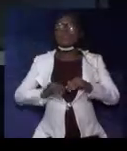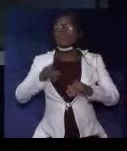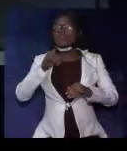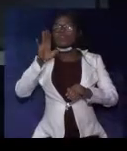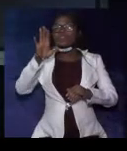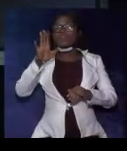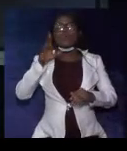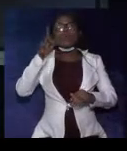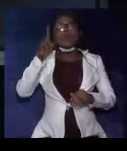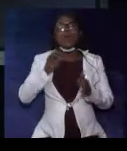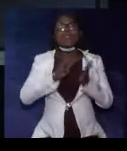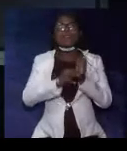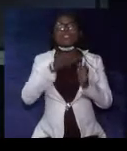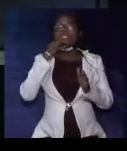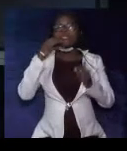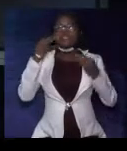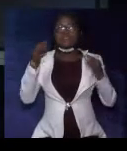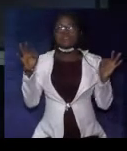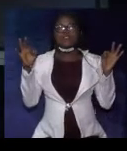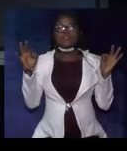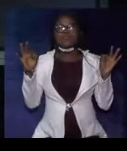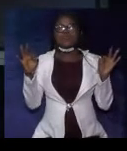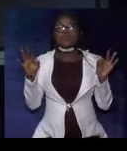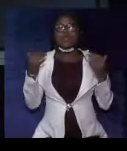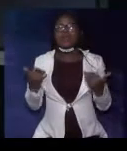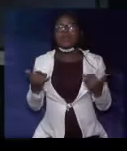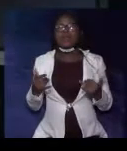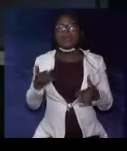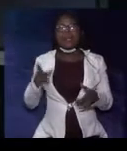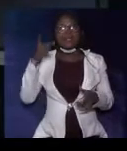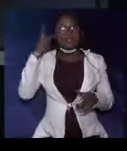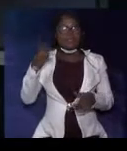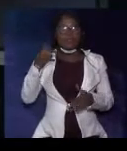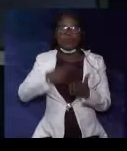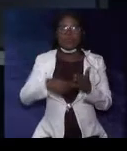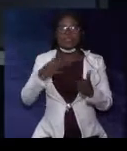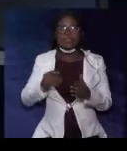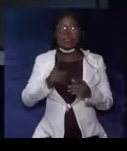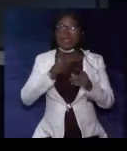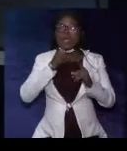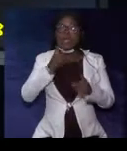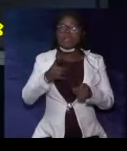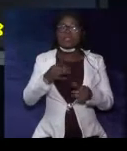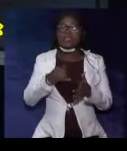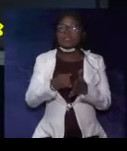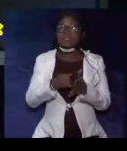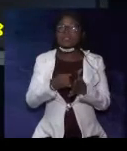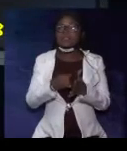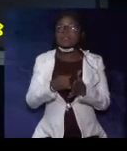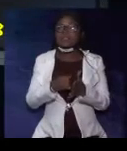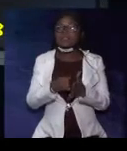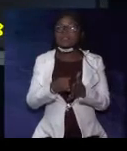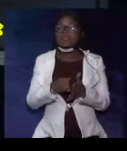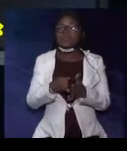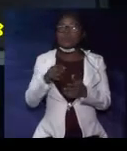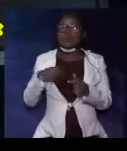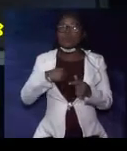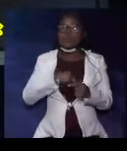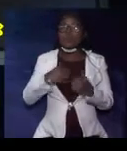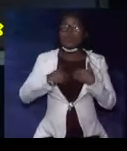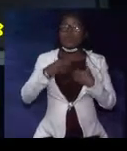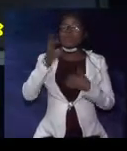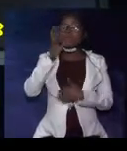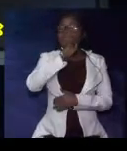Alrighty then, your 1 minute is up. Now, let's see what the answer is looking like. Yes, we have